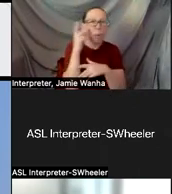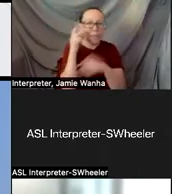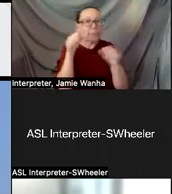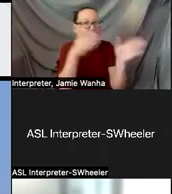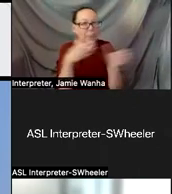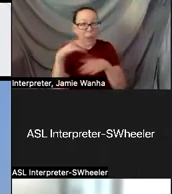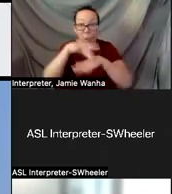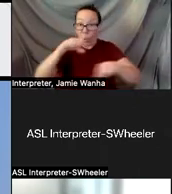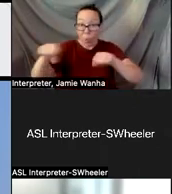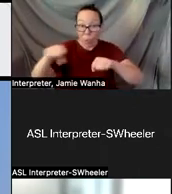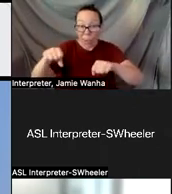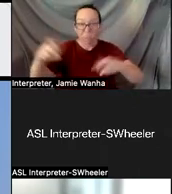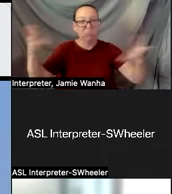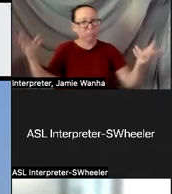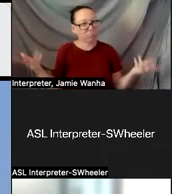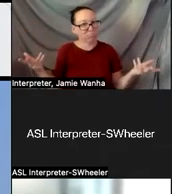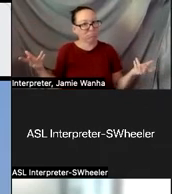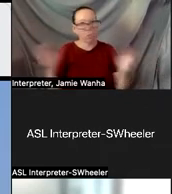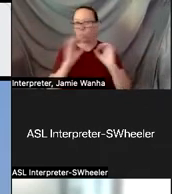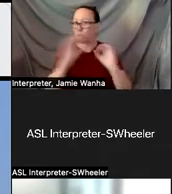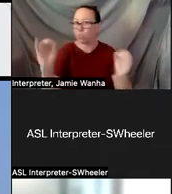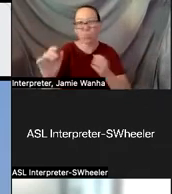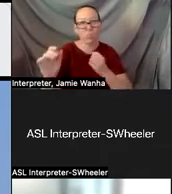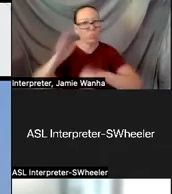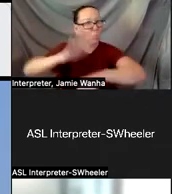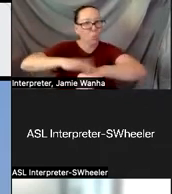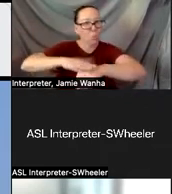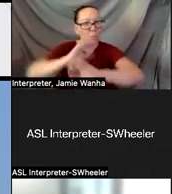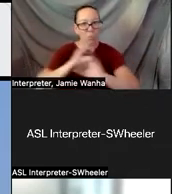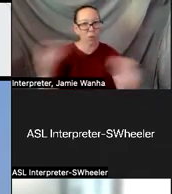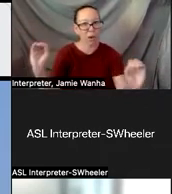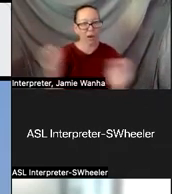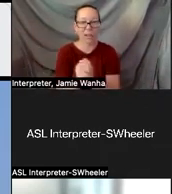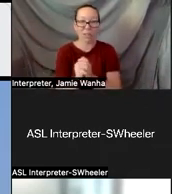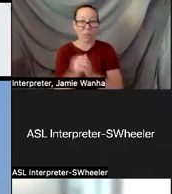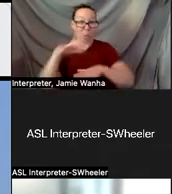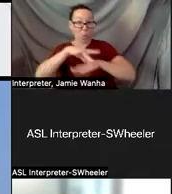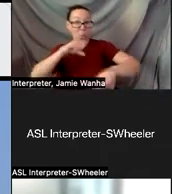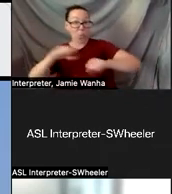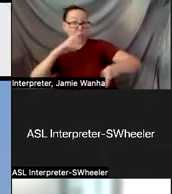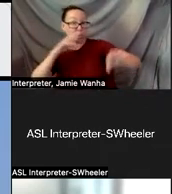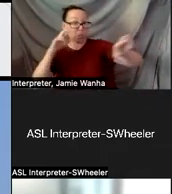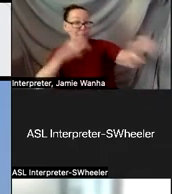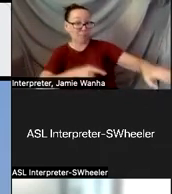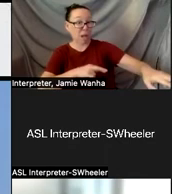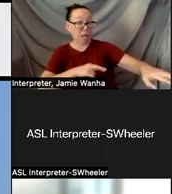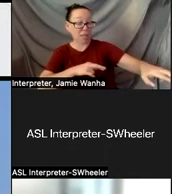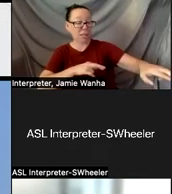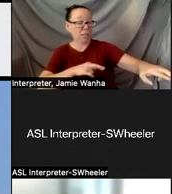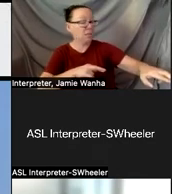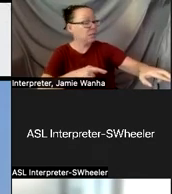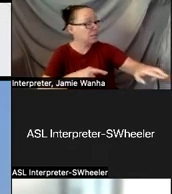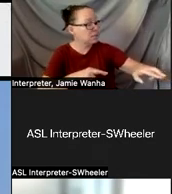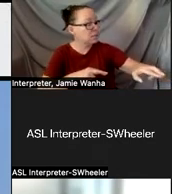the response to an earthquake really aligns with the recovery piece of an earthquake. It happens almost